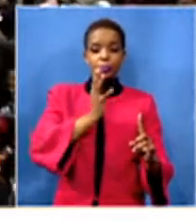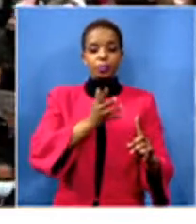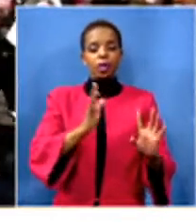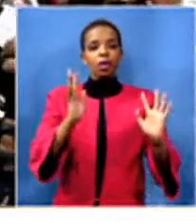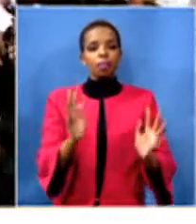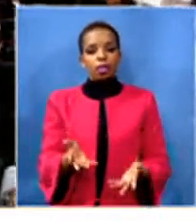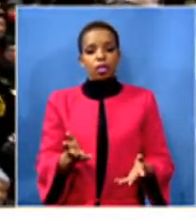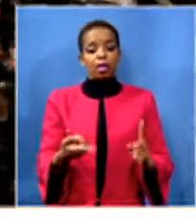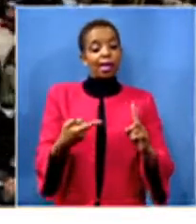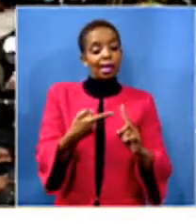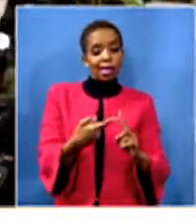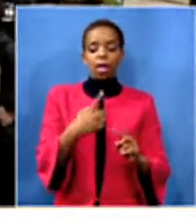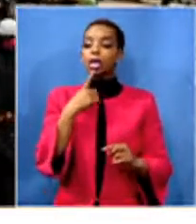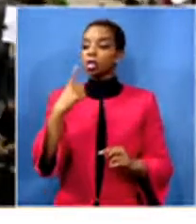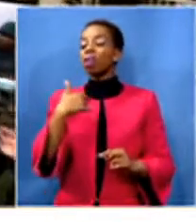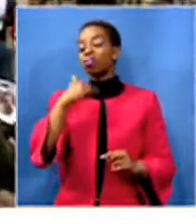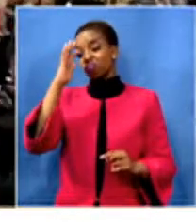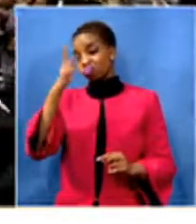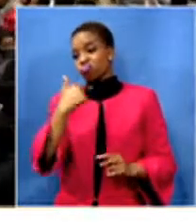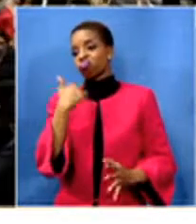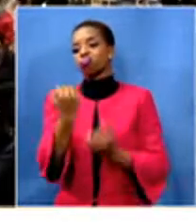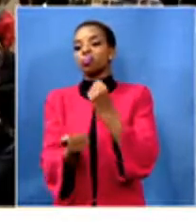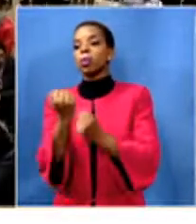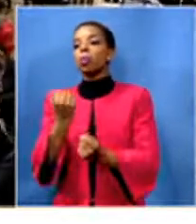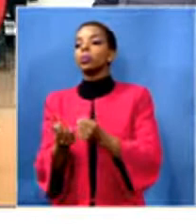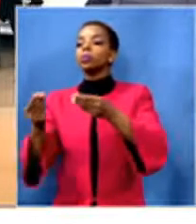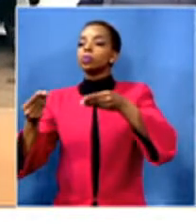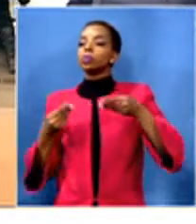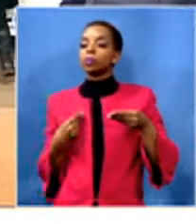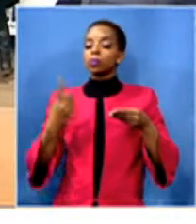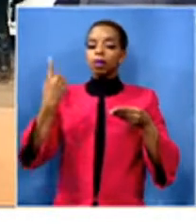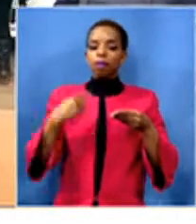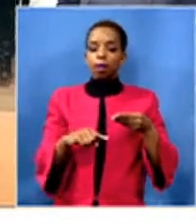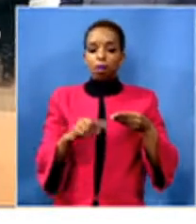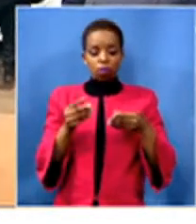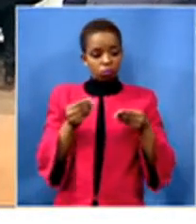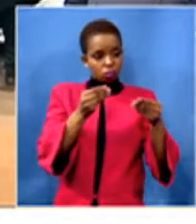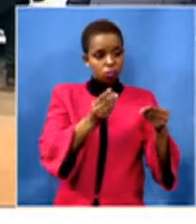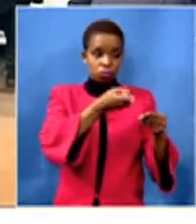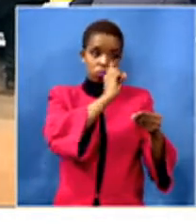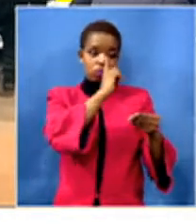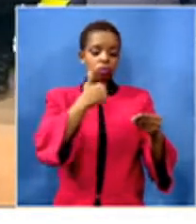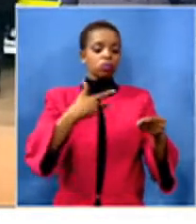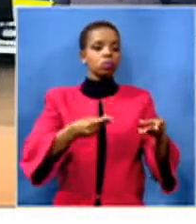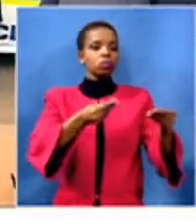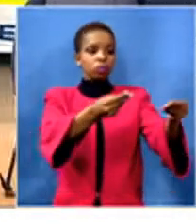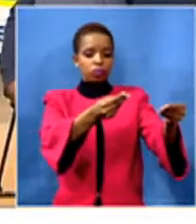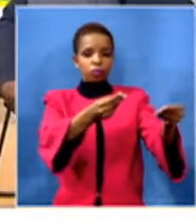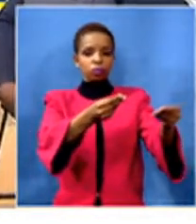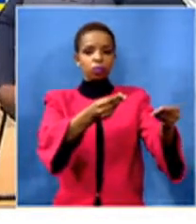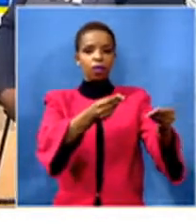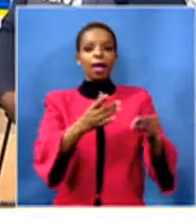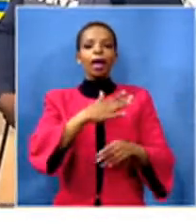a court order that must be served to the perpetrator or to the so-called suspect by the police